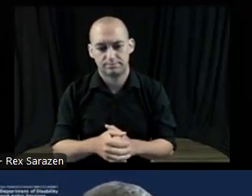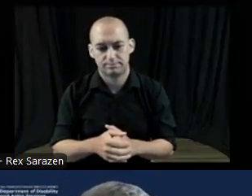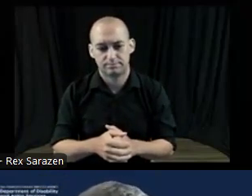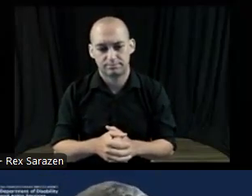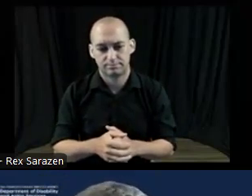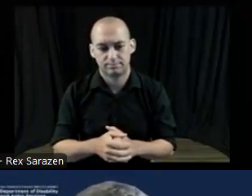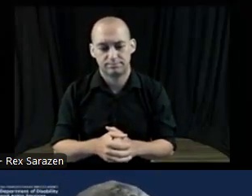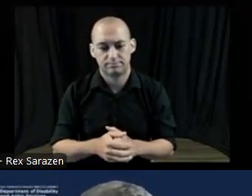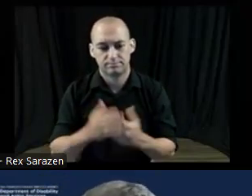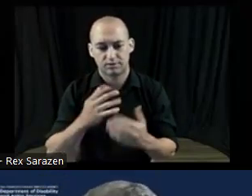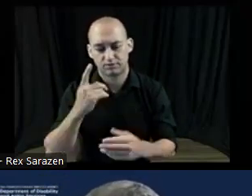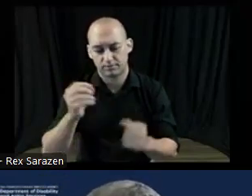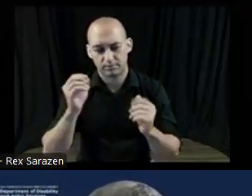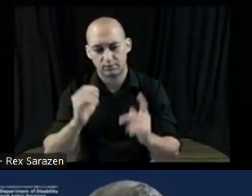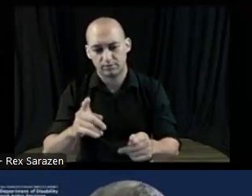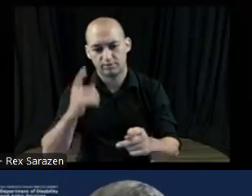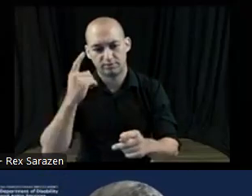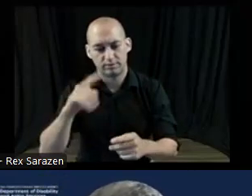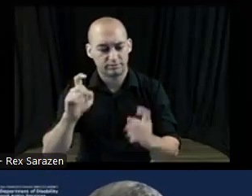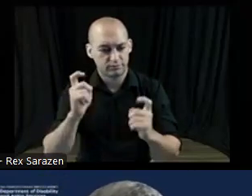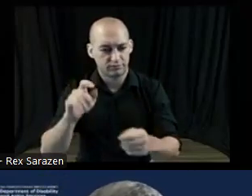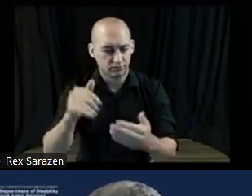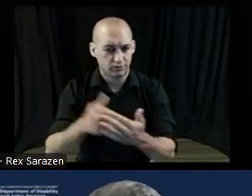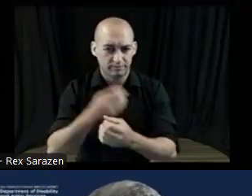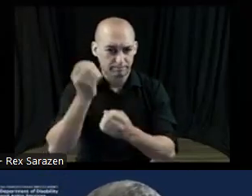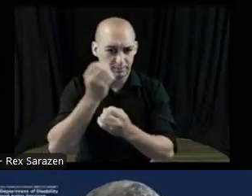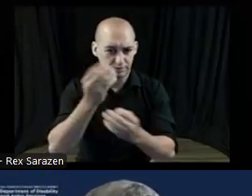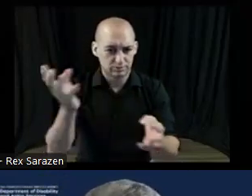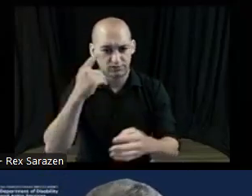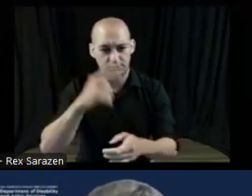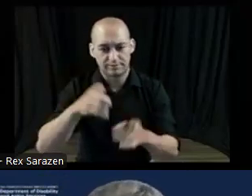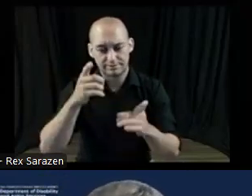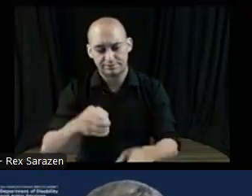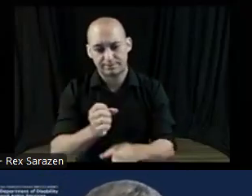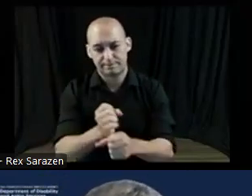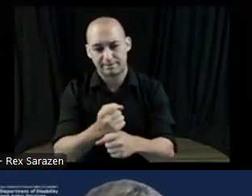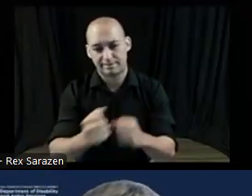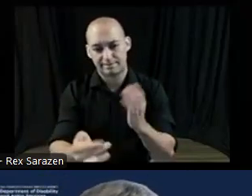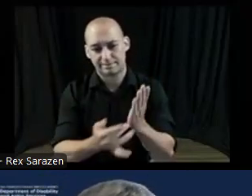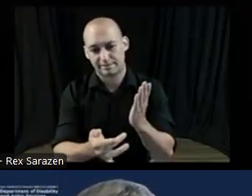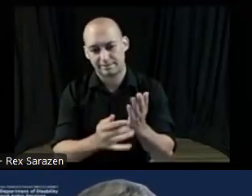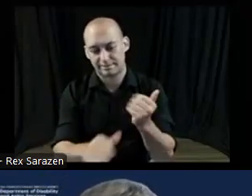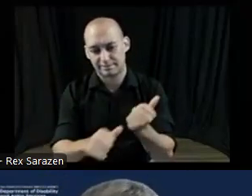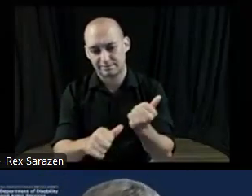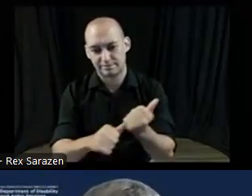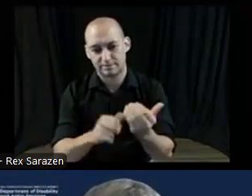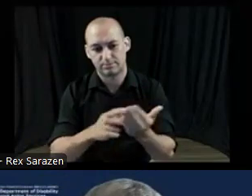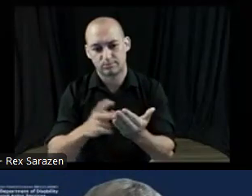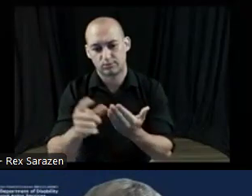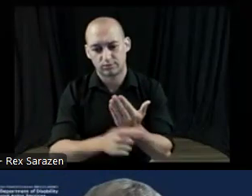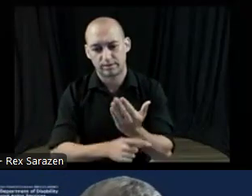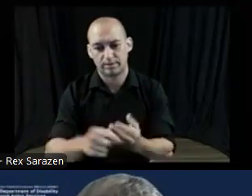Thank you for the opportunity to give an update about the Supported Decision-Making Technical Assistance Program. As you know,